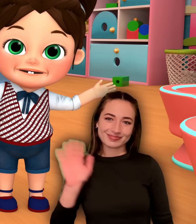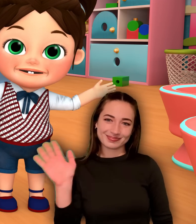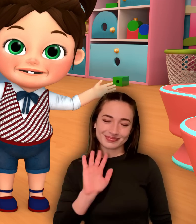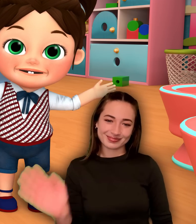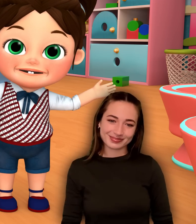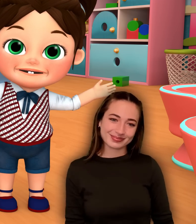dance